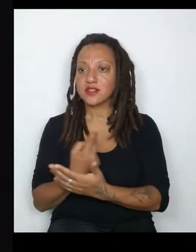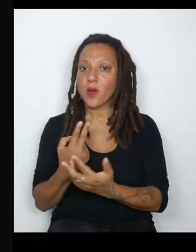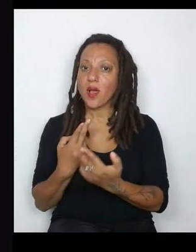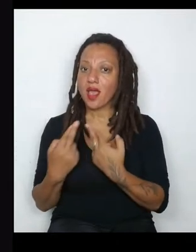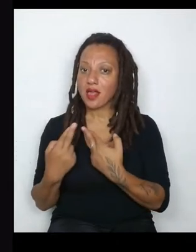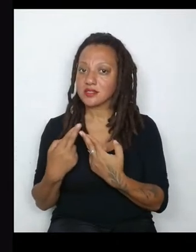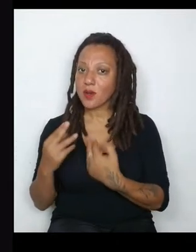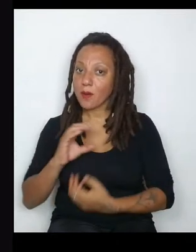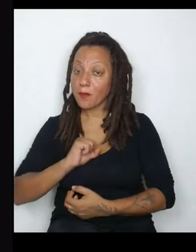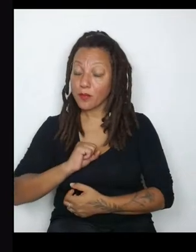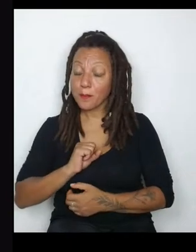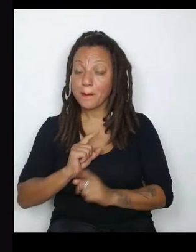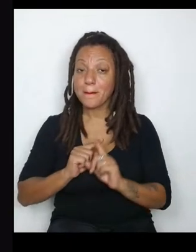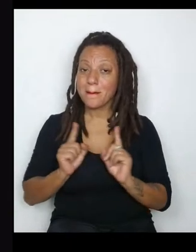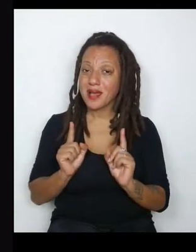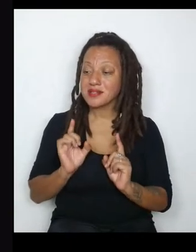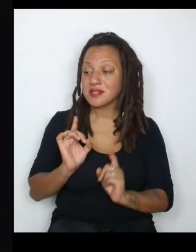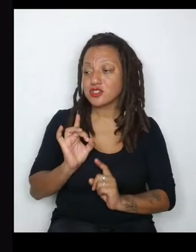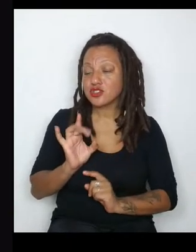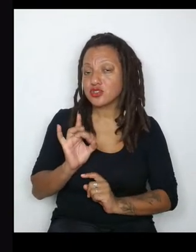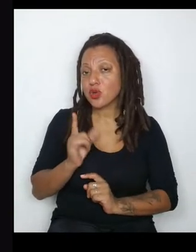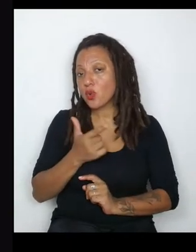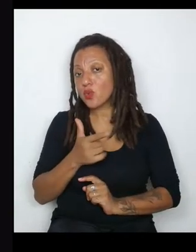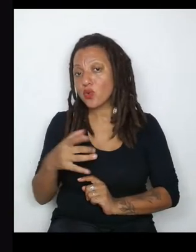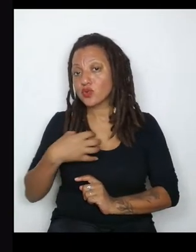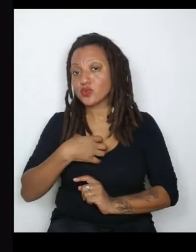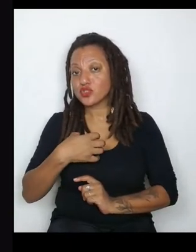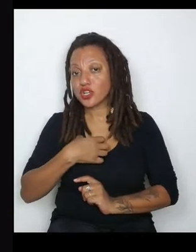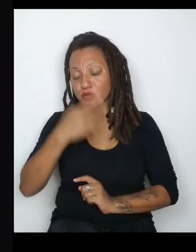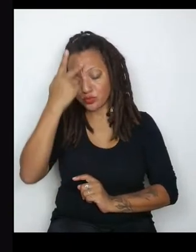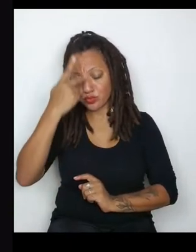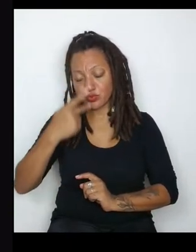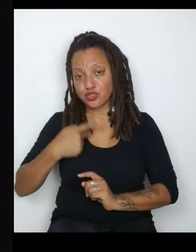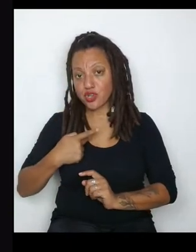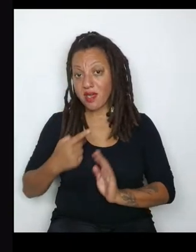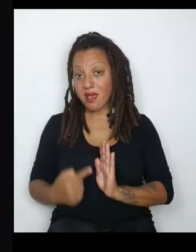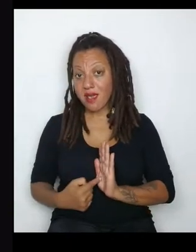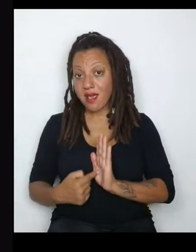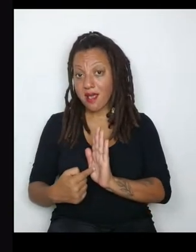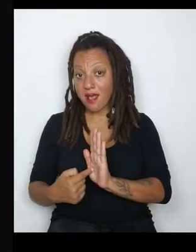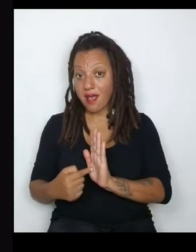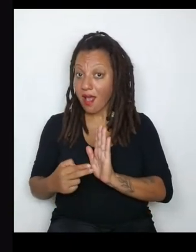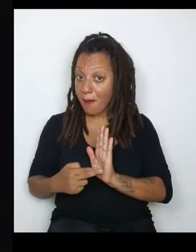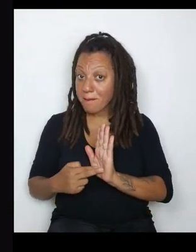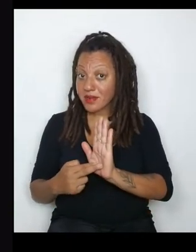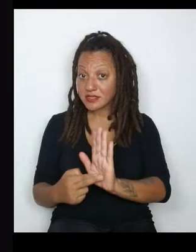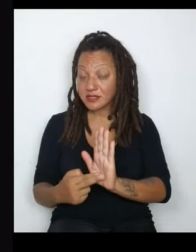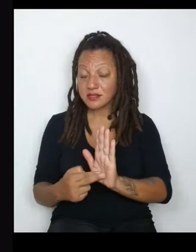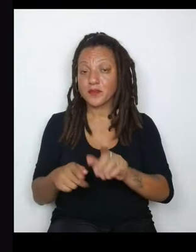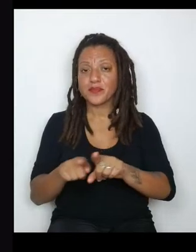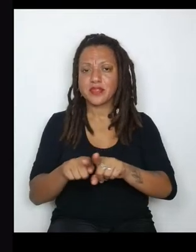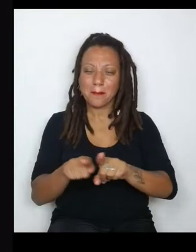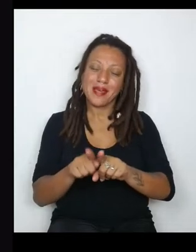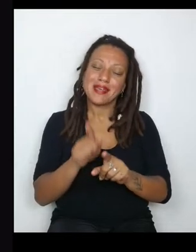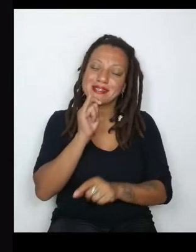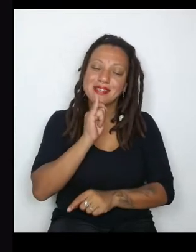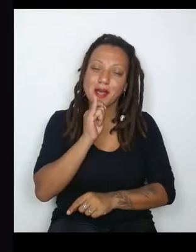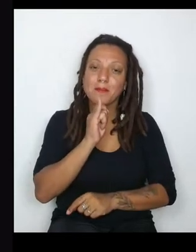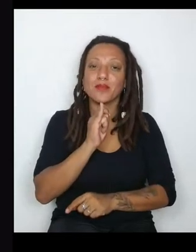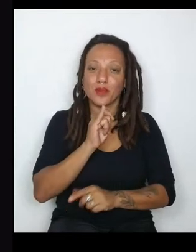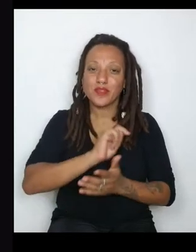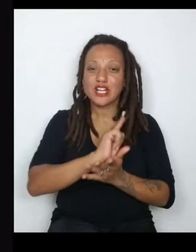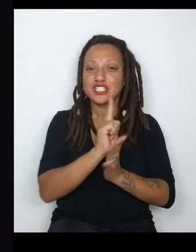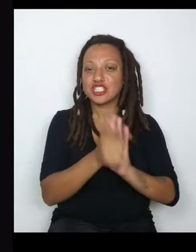self-representation and like the genre of autobiography as such and as paul diman